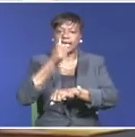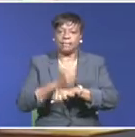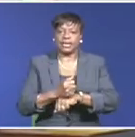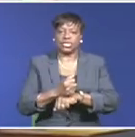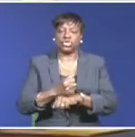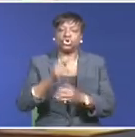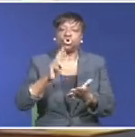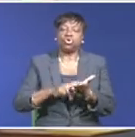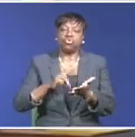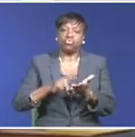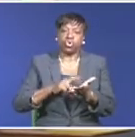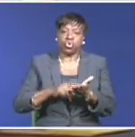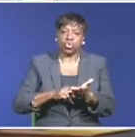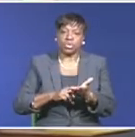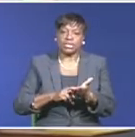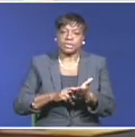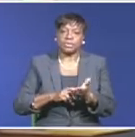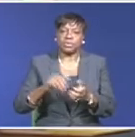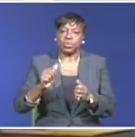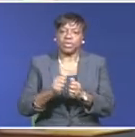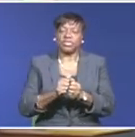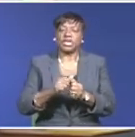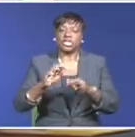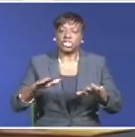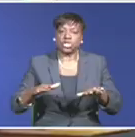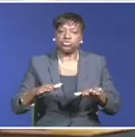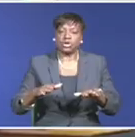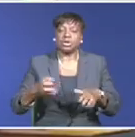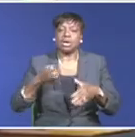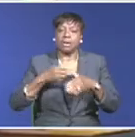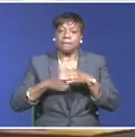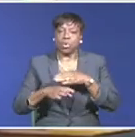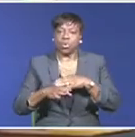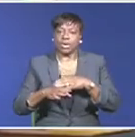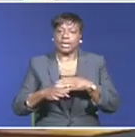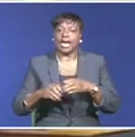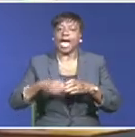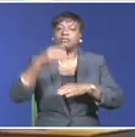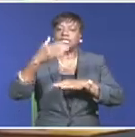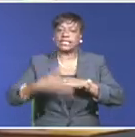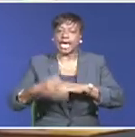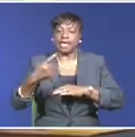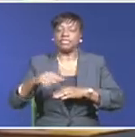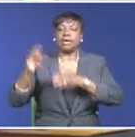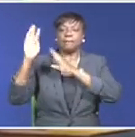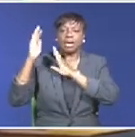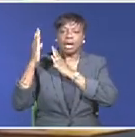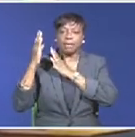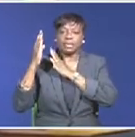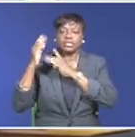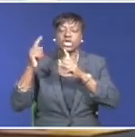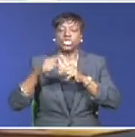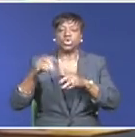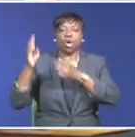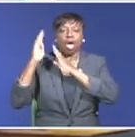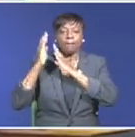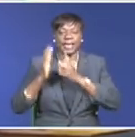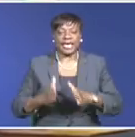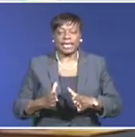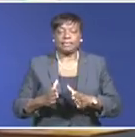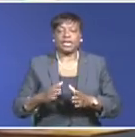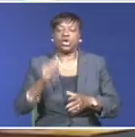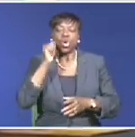deal with children born outside of the Bahamas to married Bahamian women and a foreign spouse. We need to deal with that issue. It was part